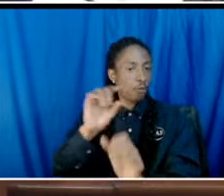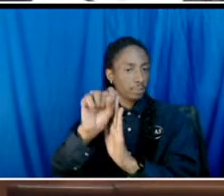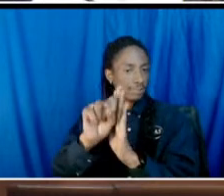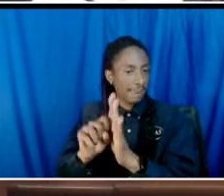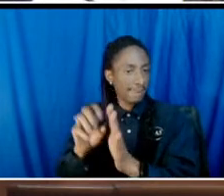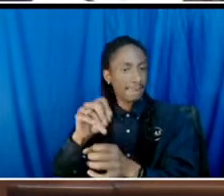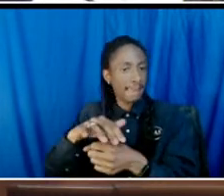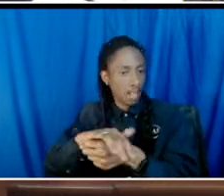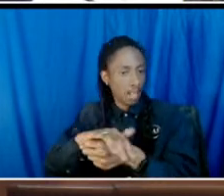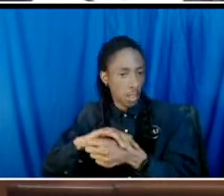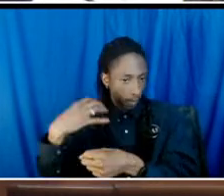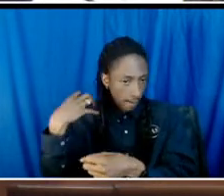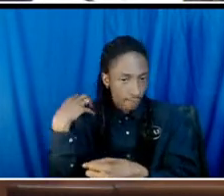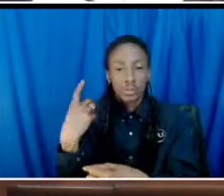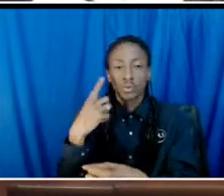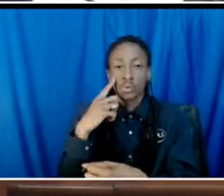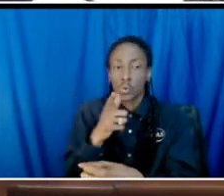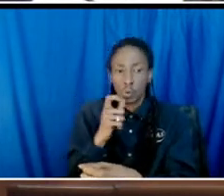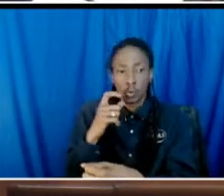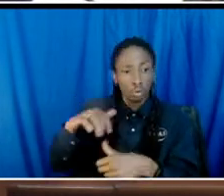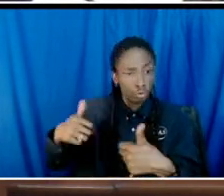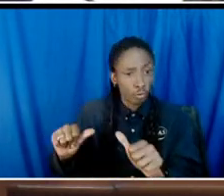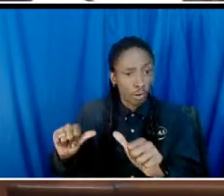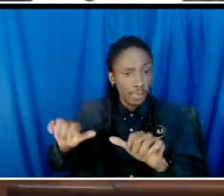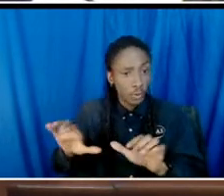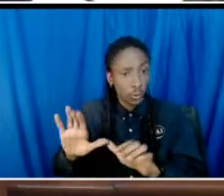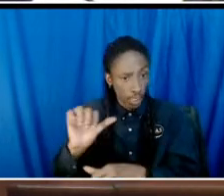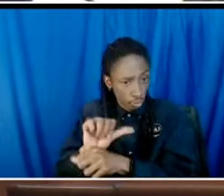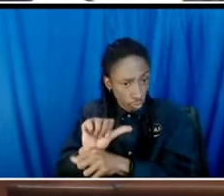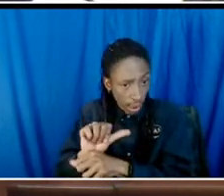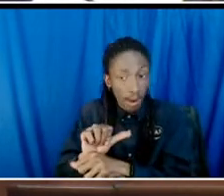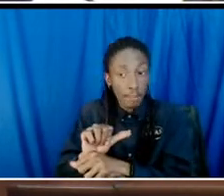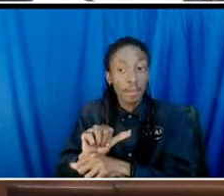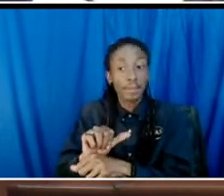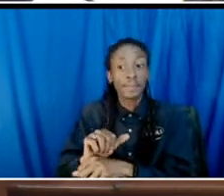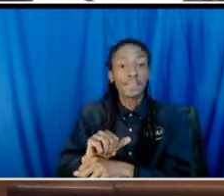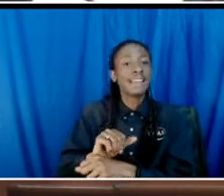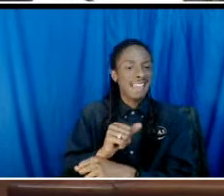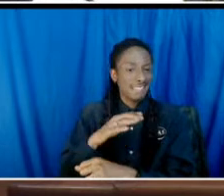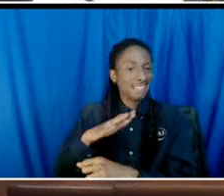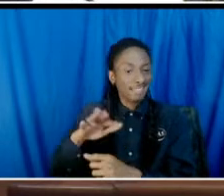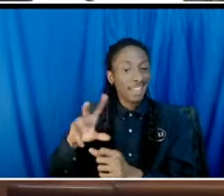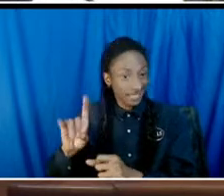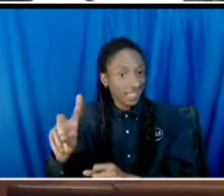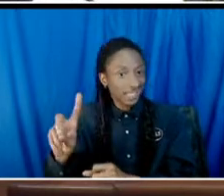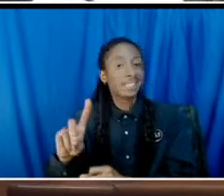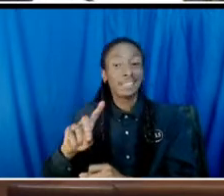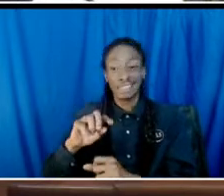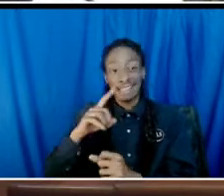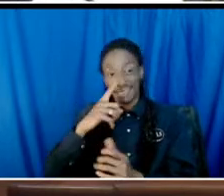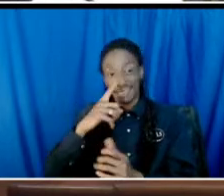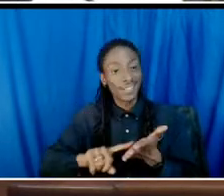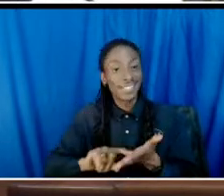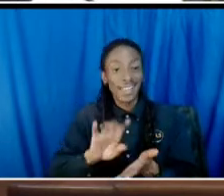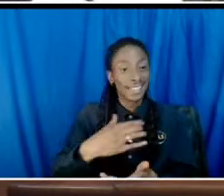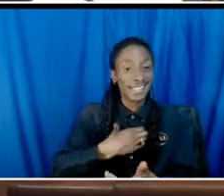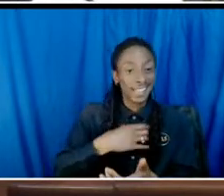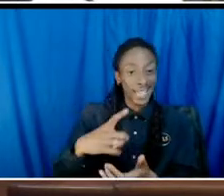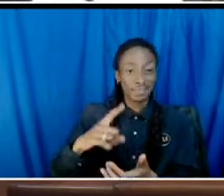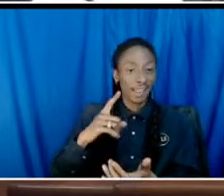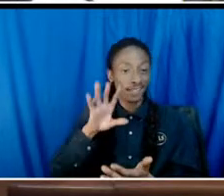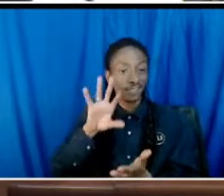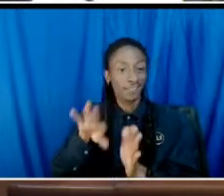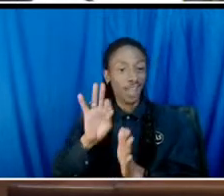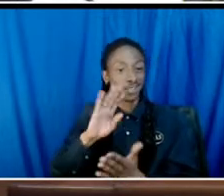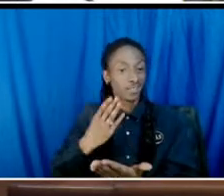jobs, and ultimately did. They investigated his claims and found them to be false, and then they